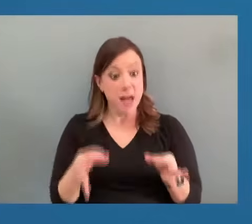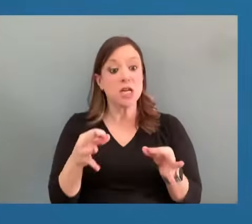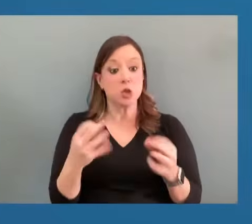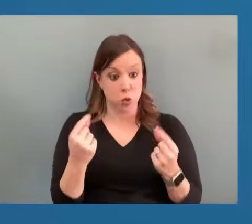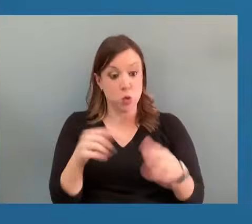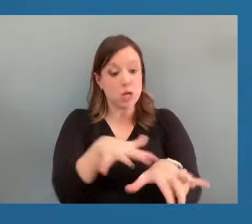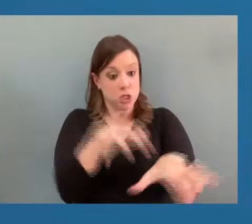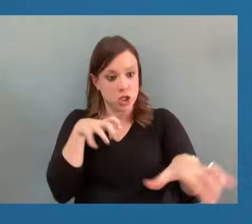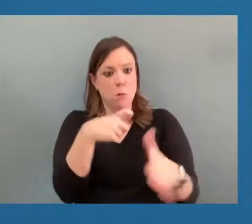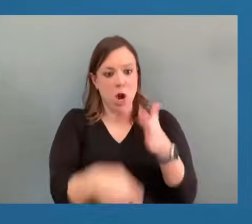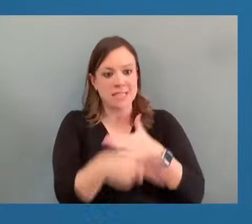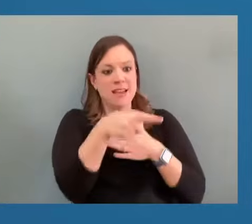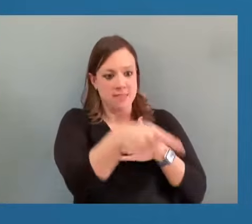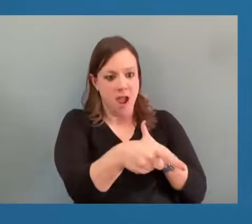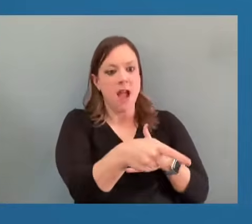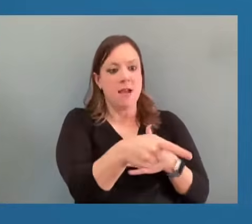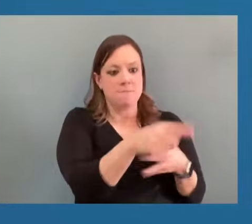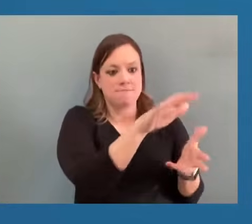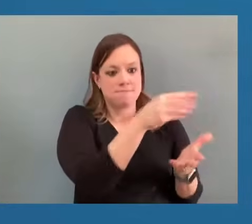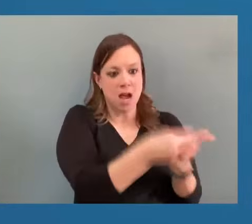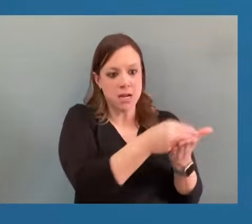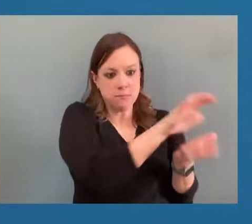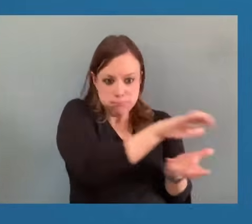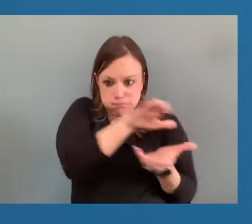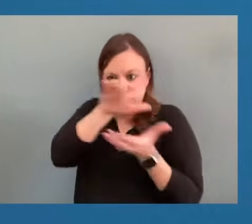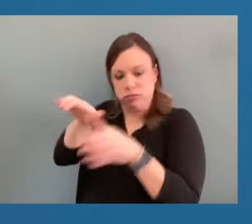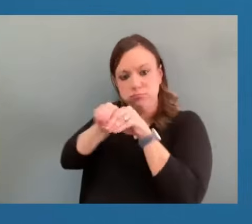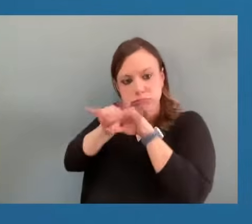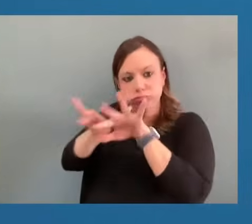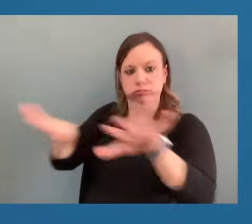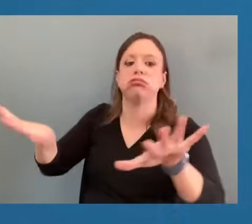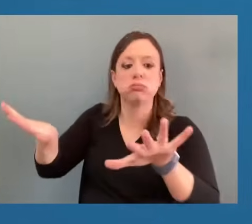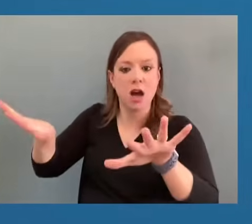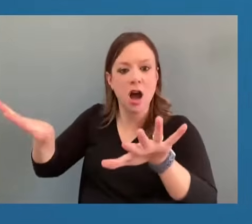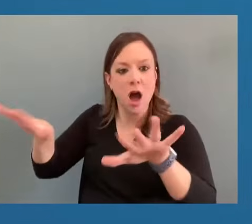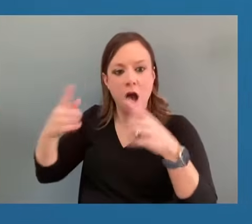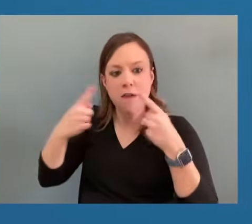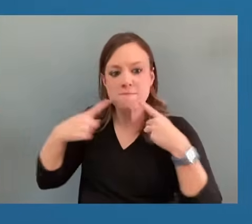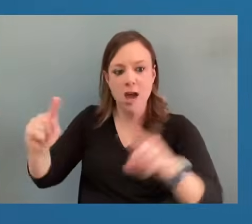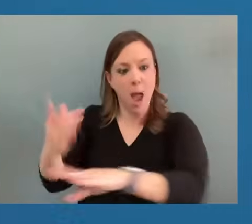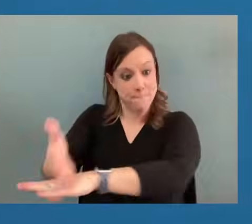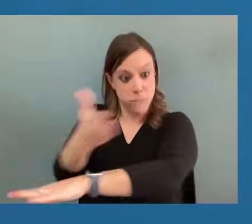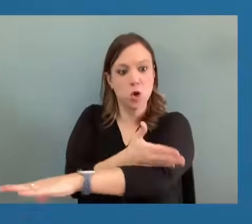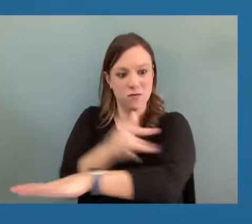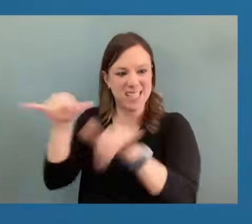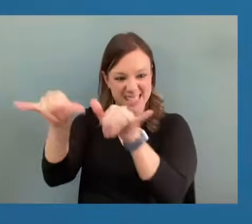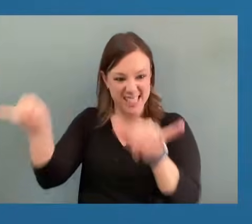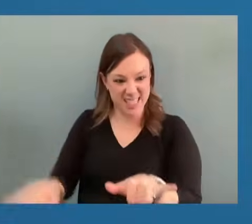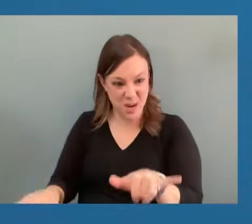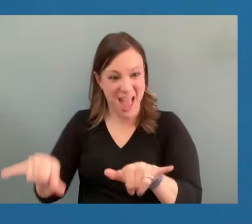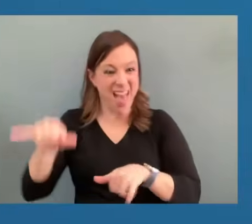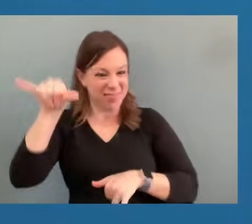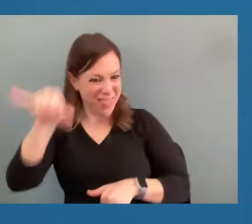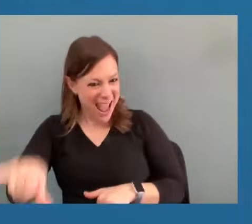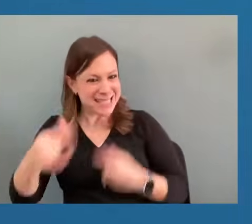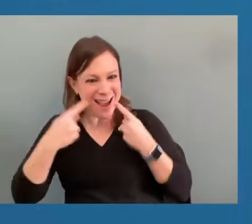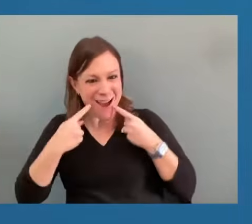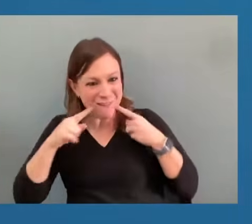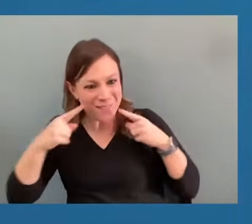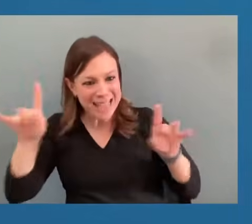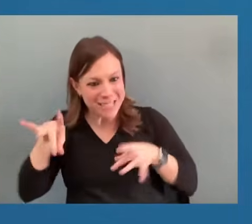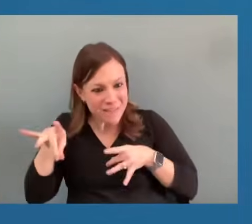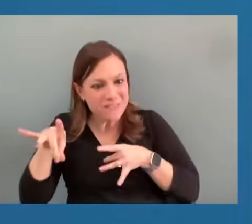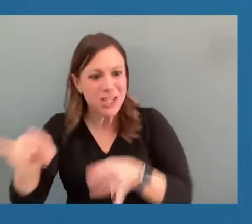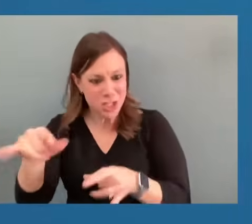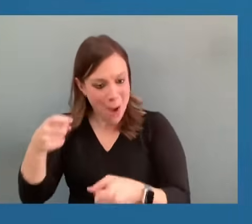what business-like government management can accomplish. That's what the governor asked me to do from day one, and we're